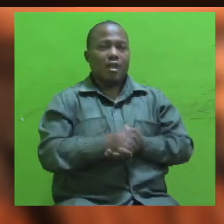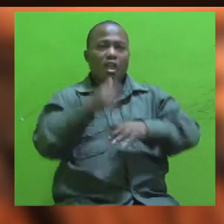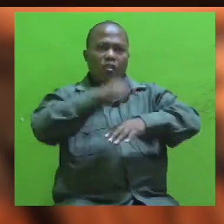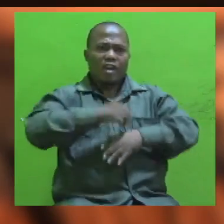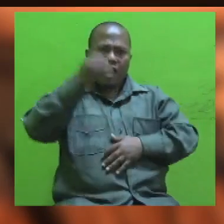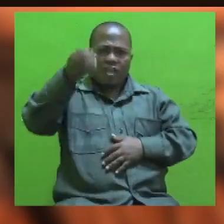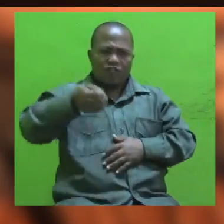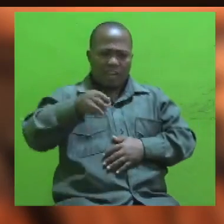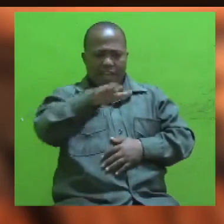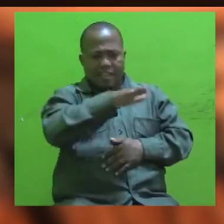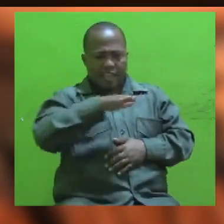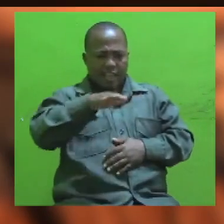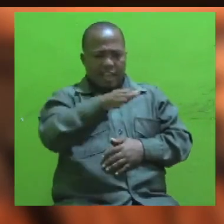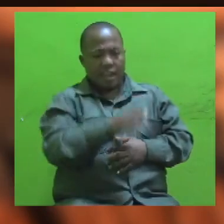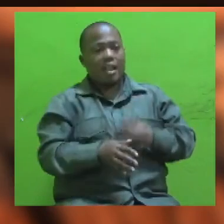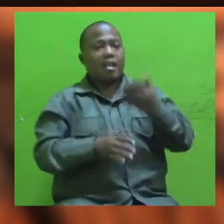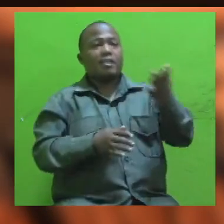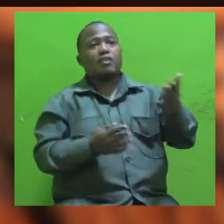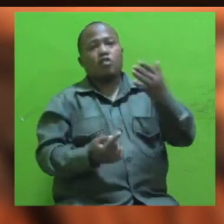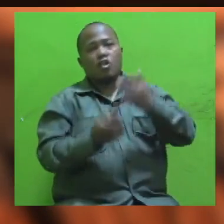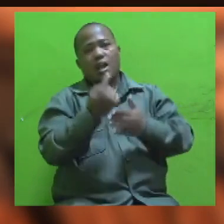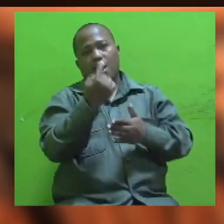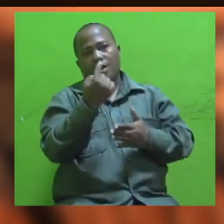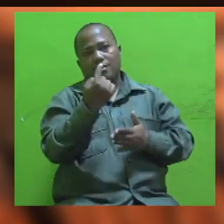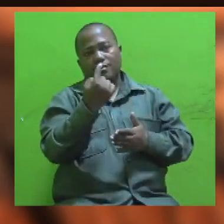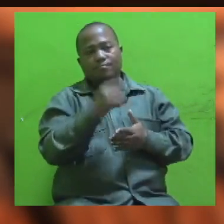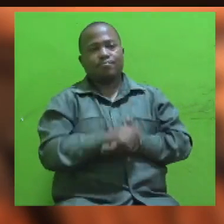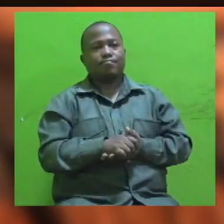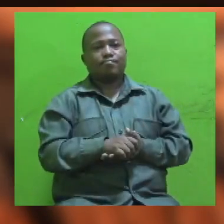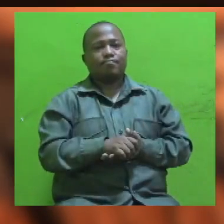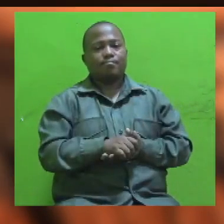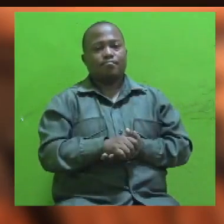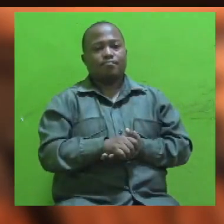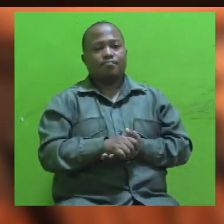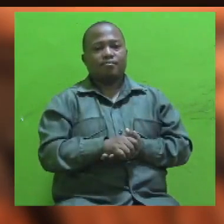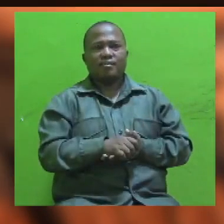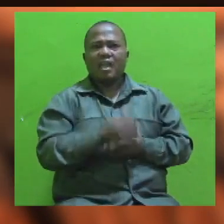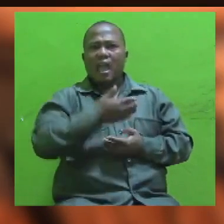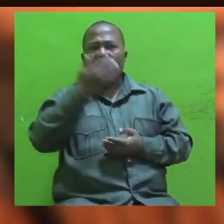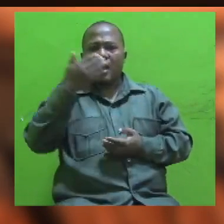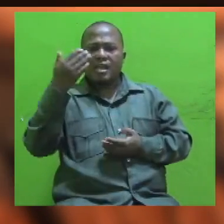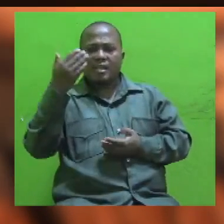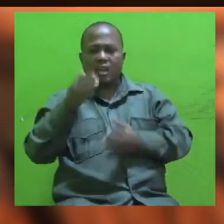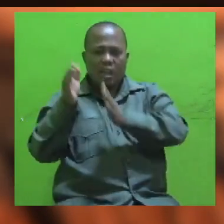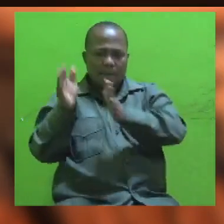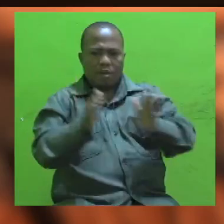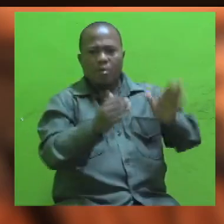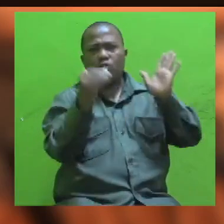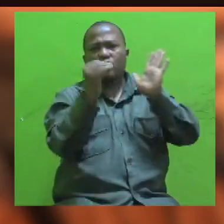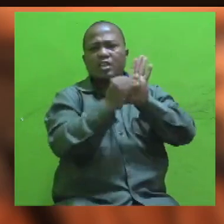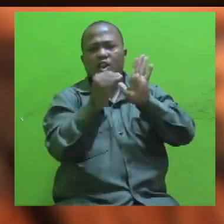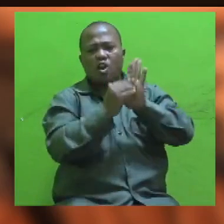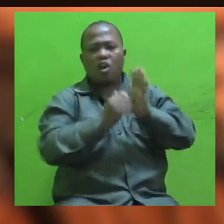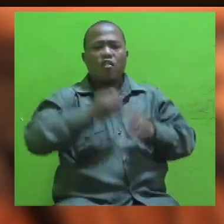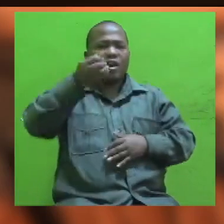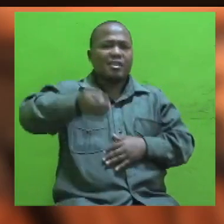area, this organs is help very purposeful. Another one, proposing the law.